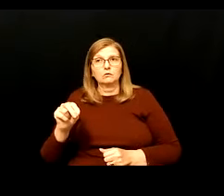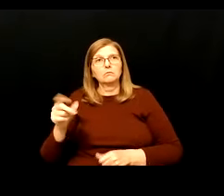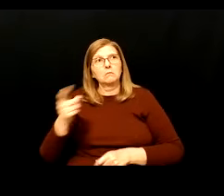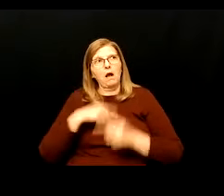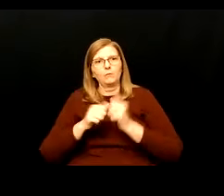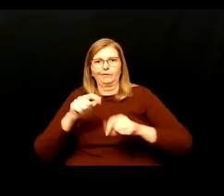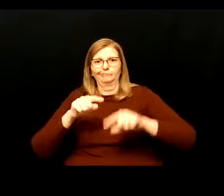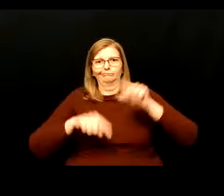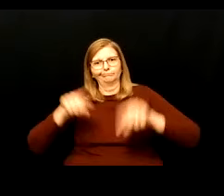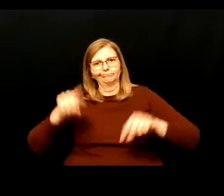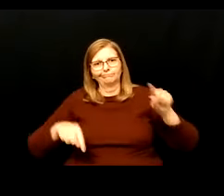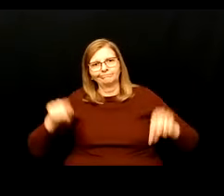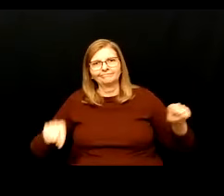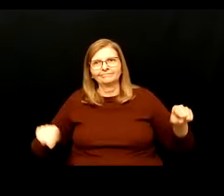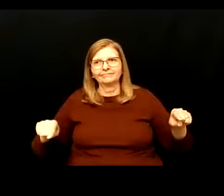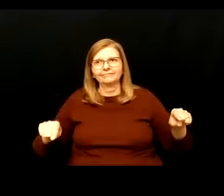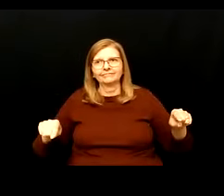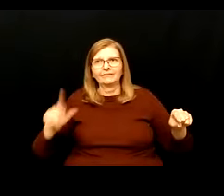variety of